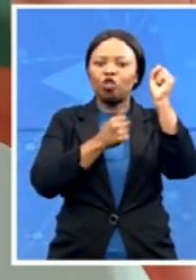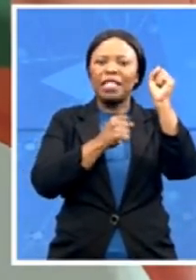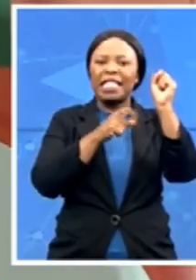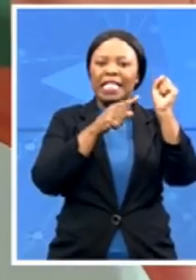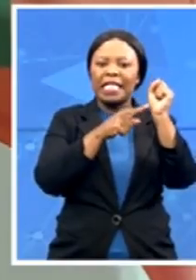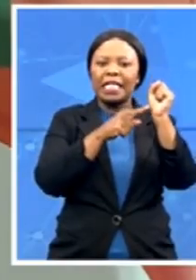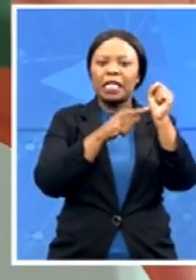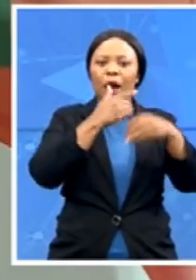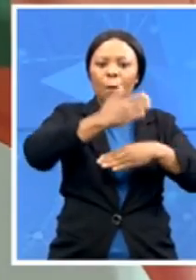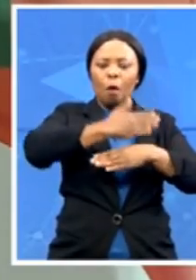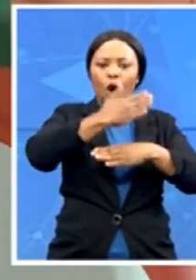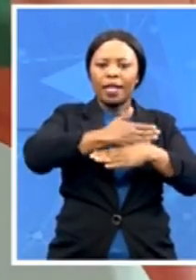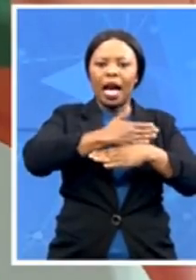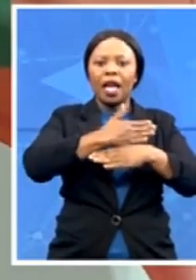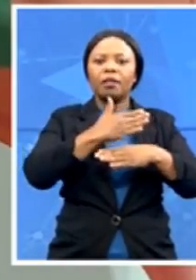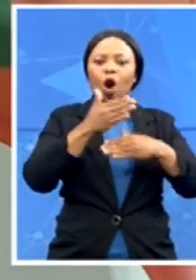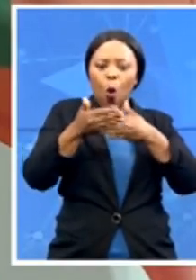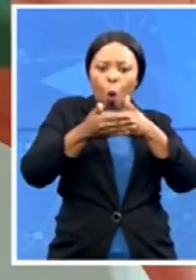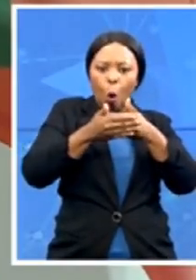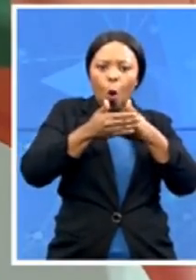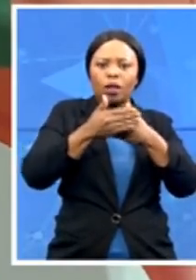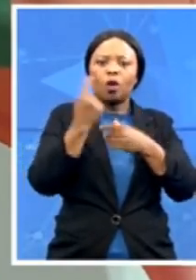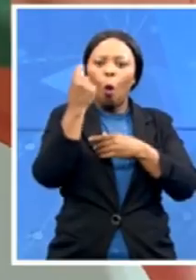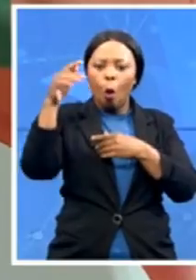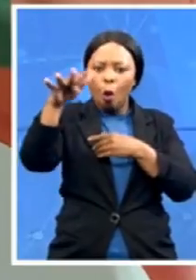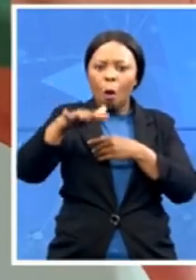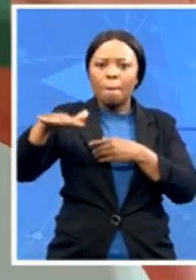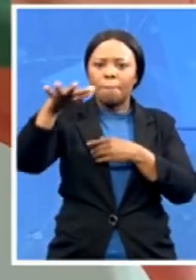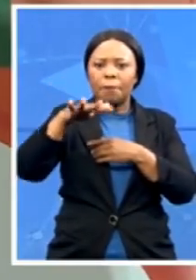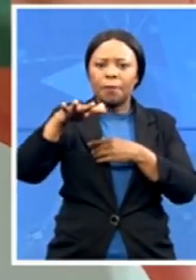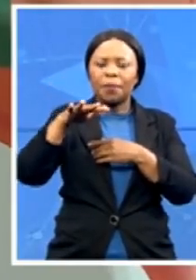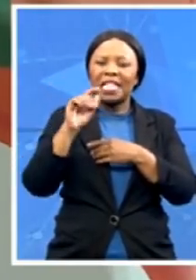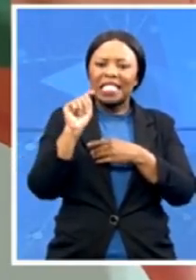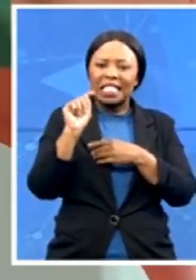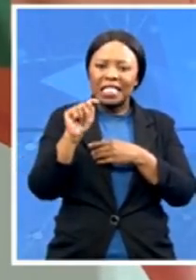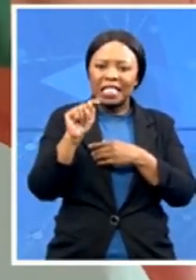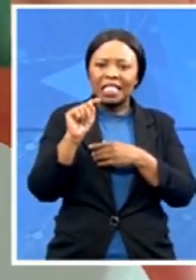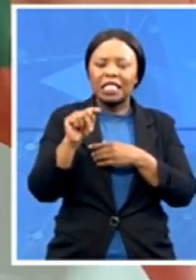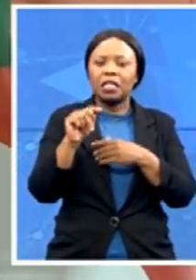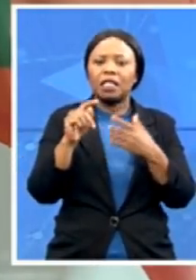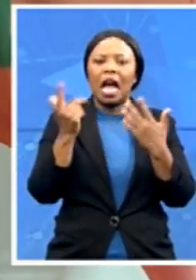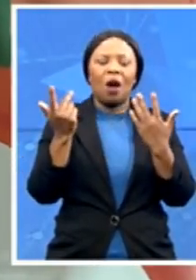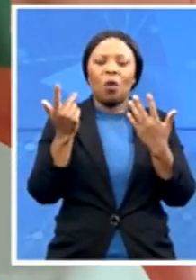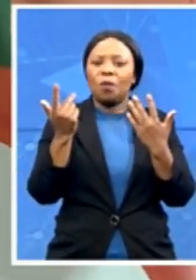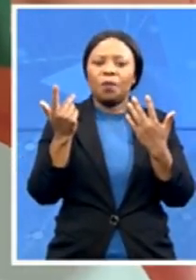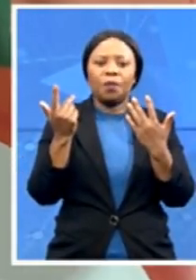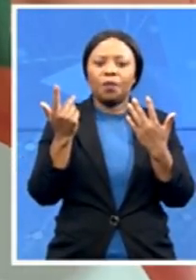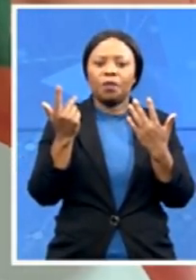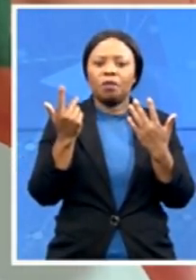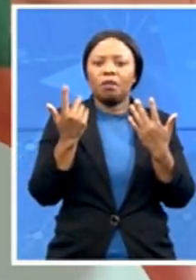homelands, was a case of throwing the baby away with the bathwater.